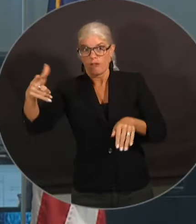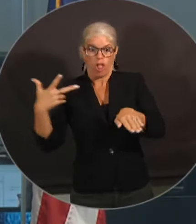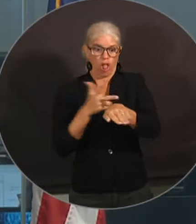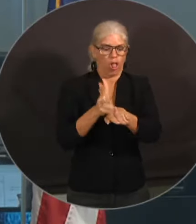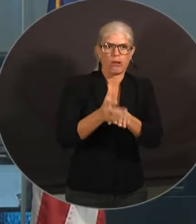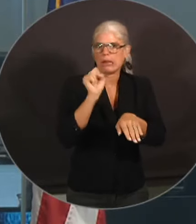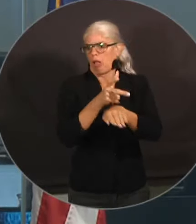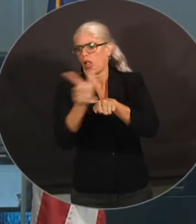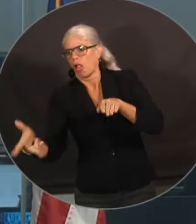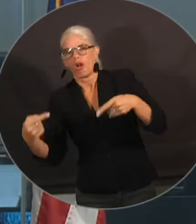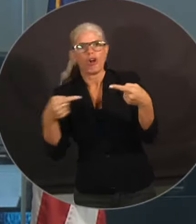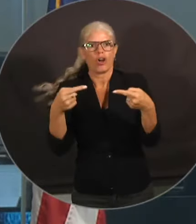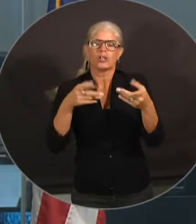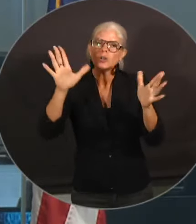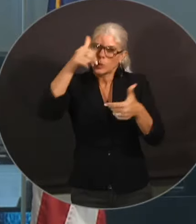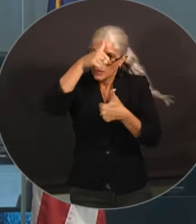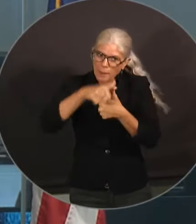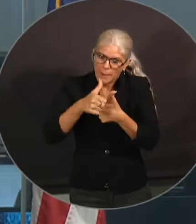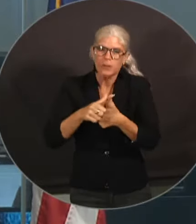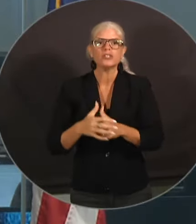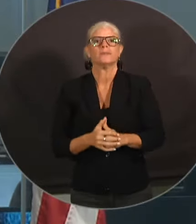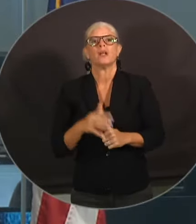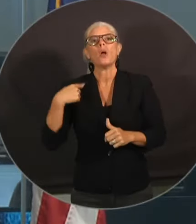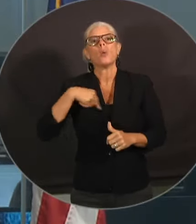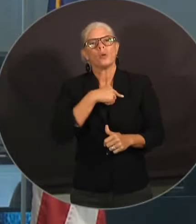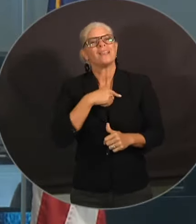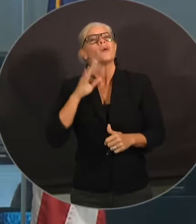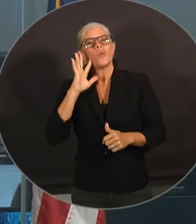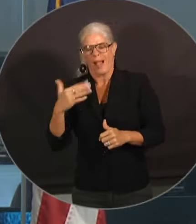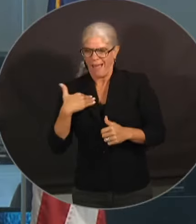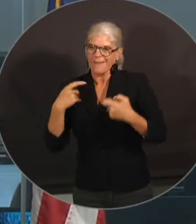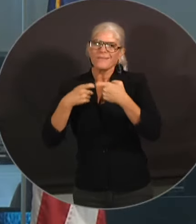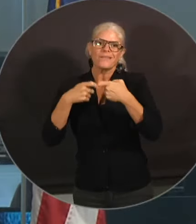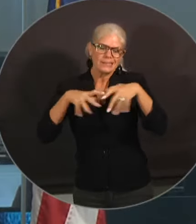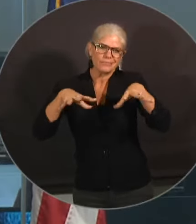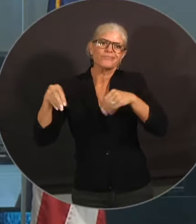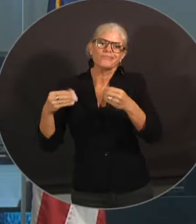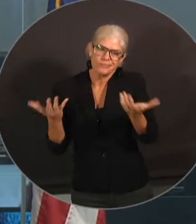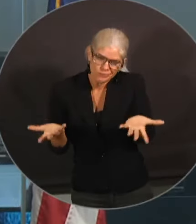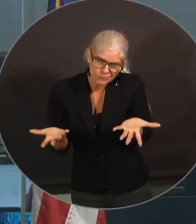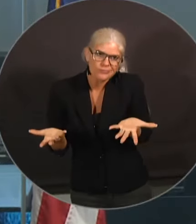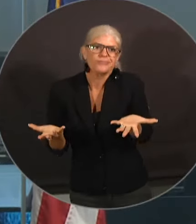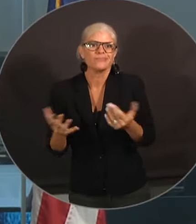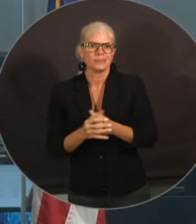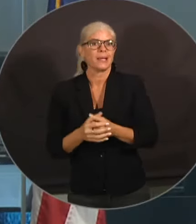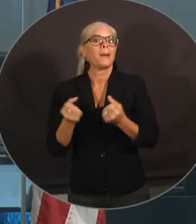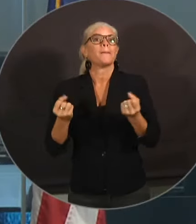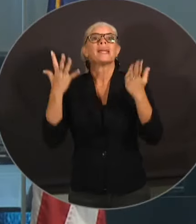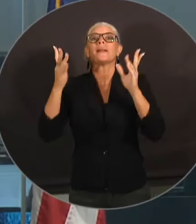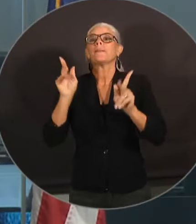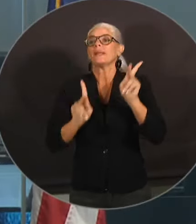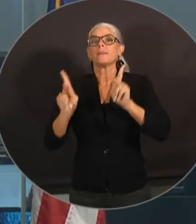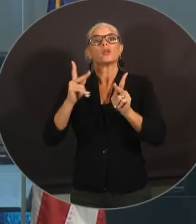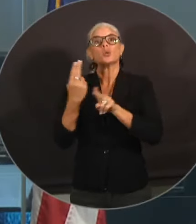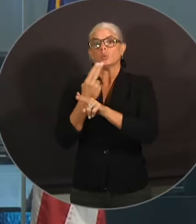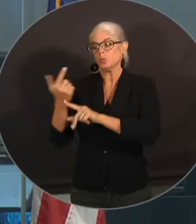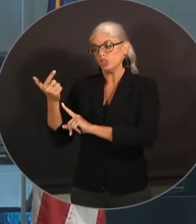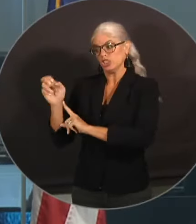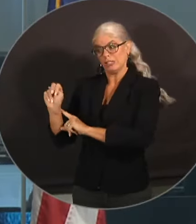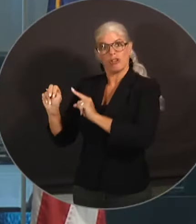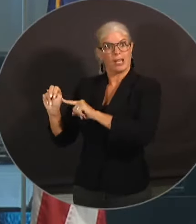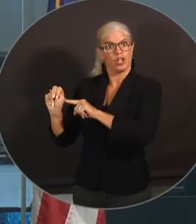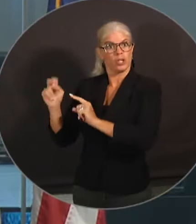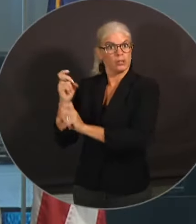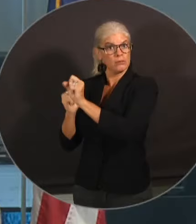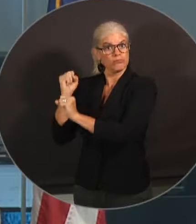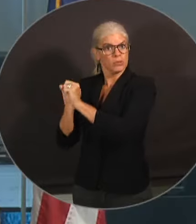planning. Remember also, we're going to experience power outages. A lot of people use generators, and that's great, but please